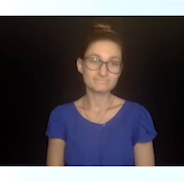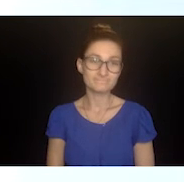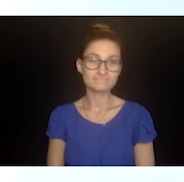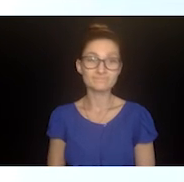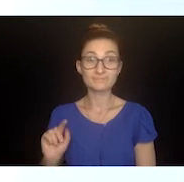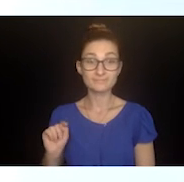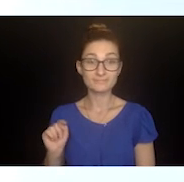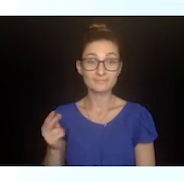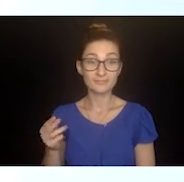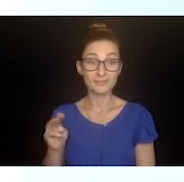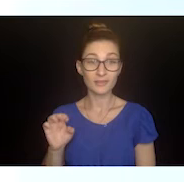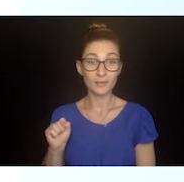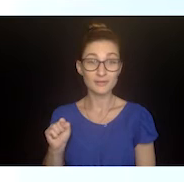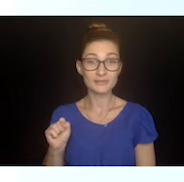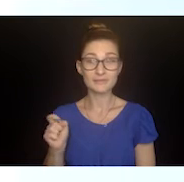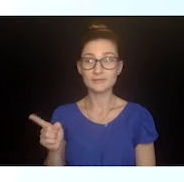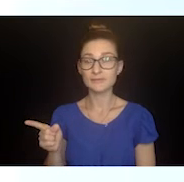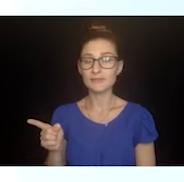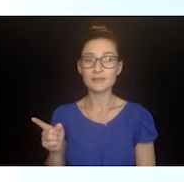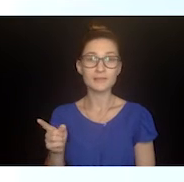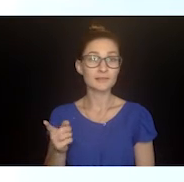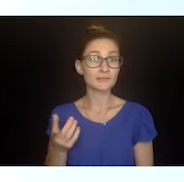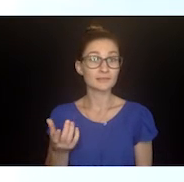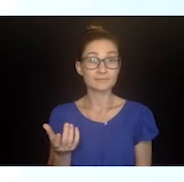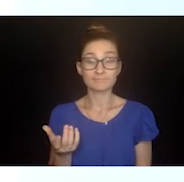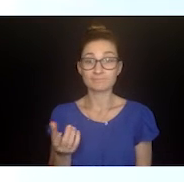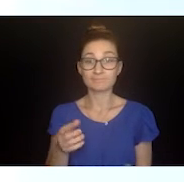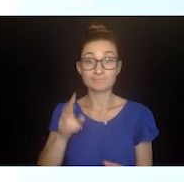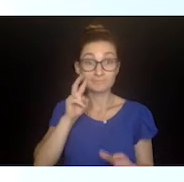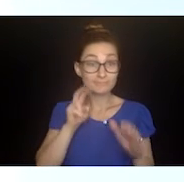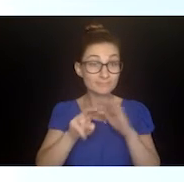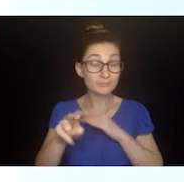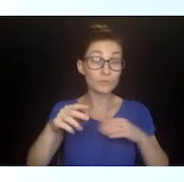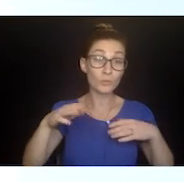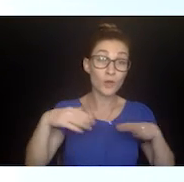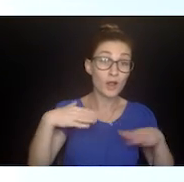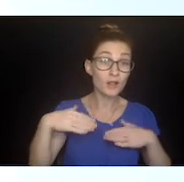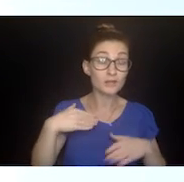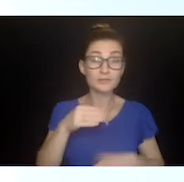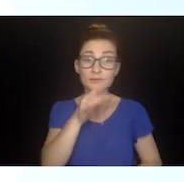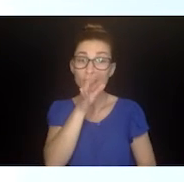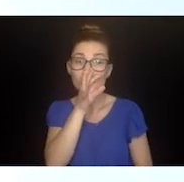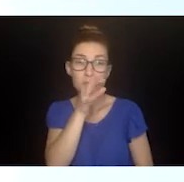So Thomas wasn't supposed to walk or talk.